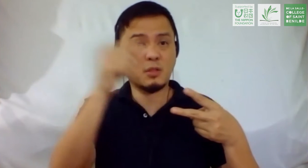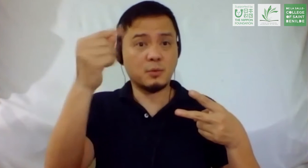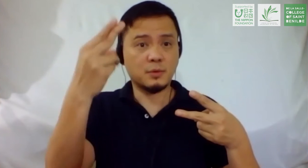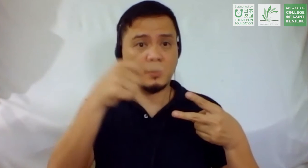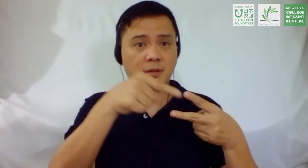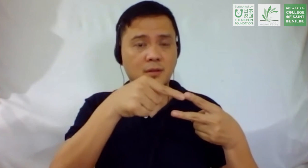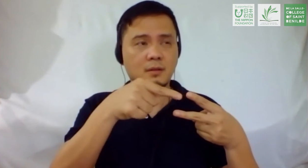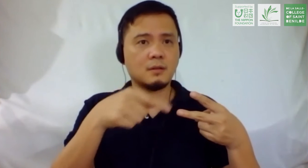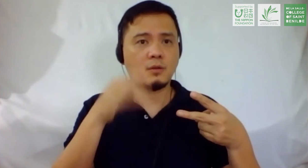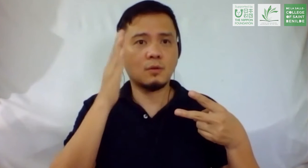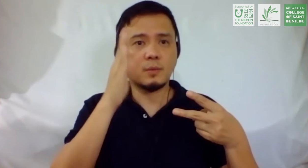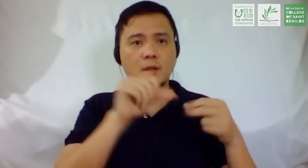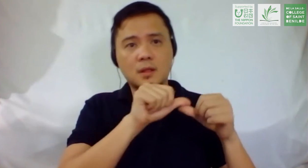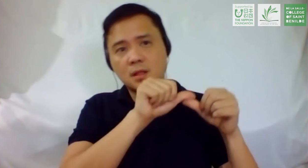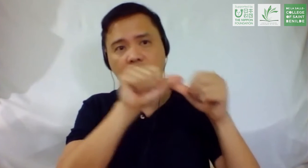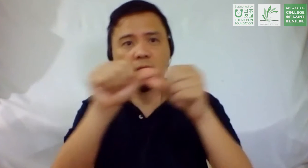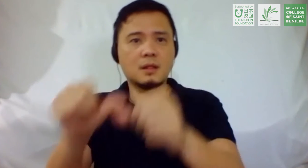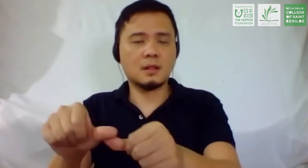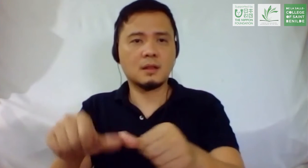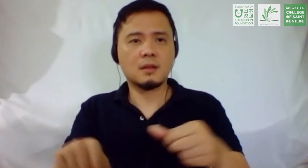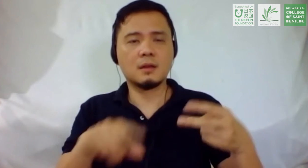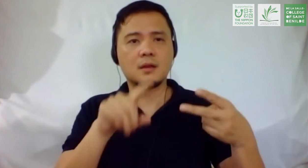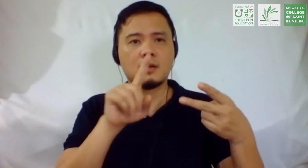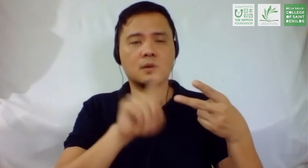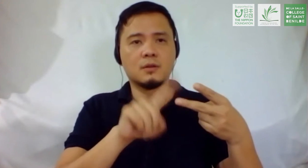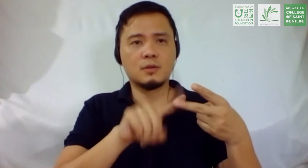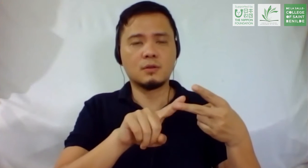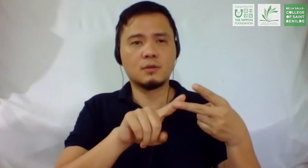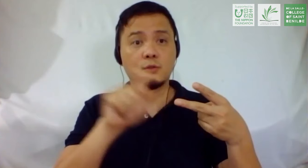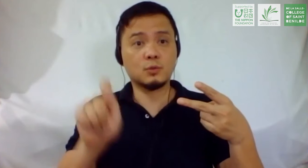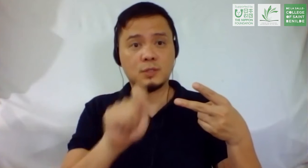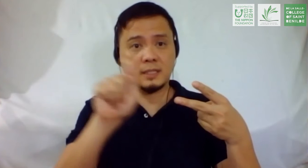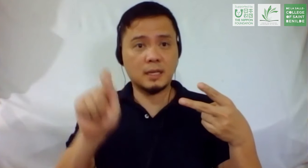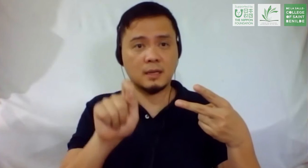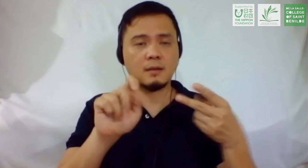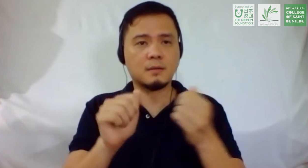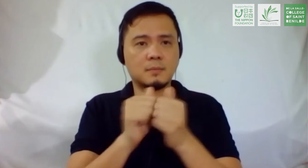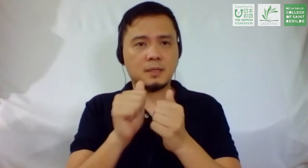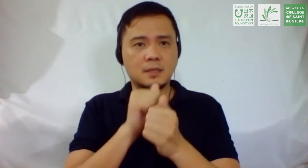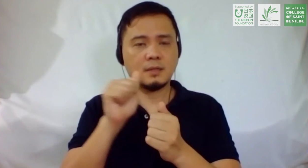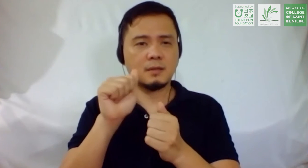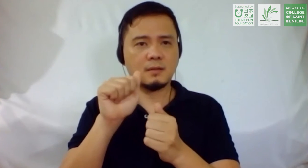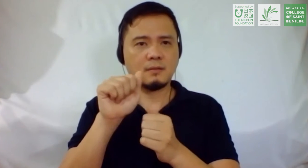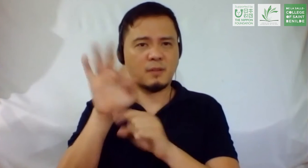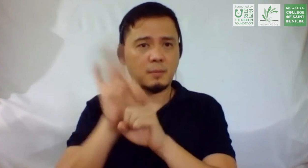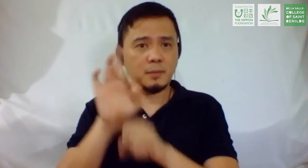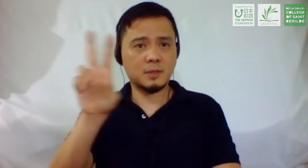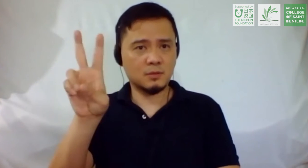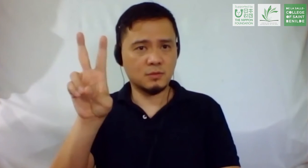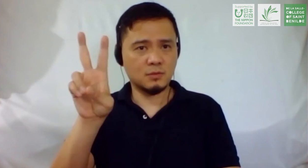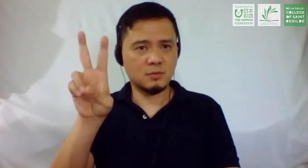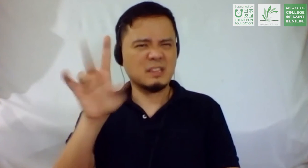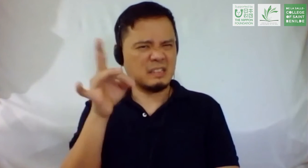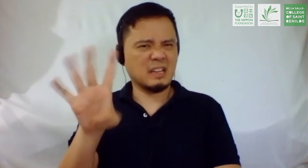is going to continue. But the class on Tuesdays, which would be on the 2nd, just one day,